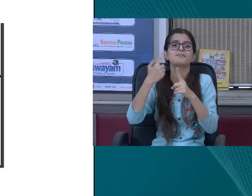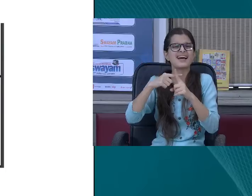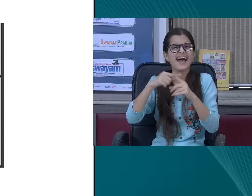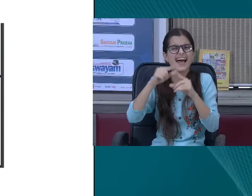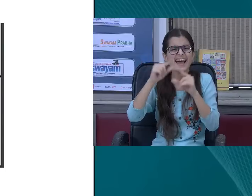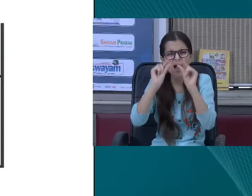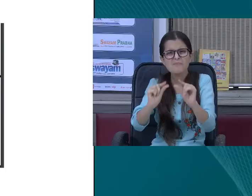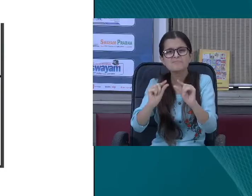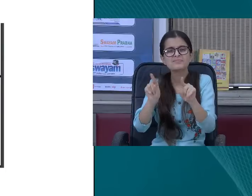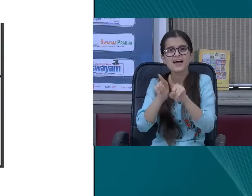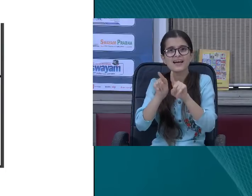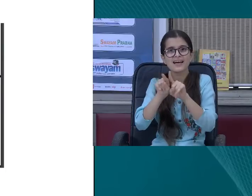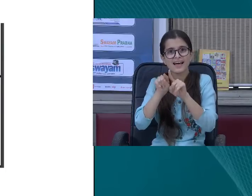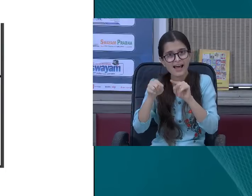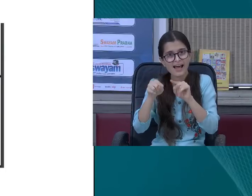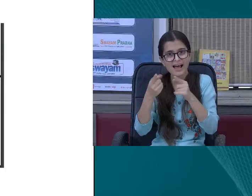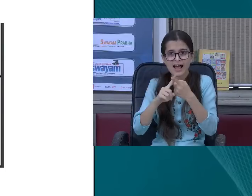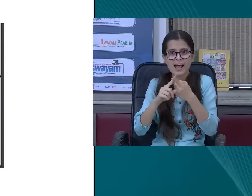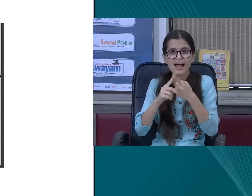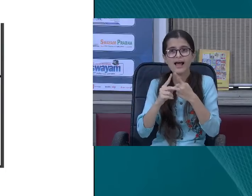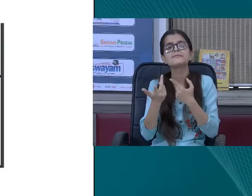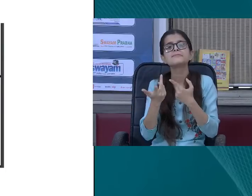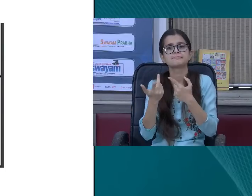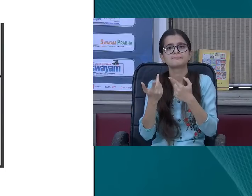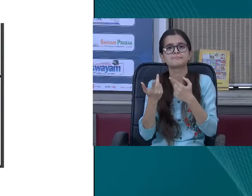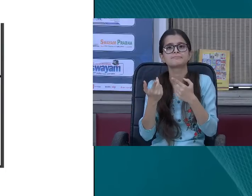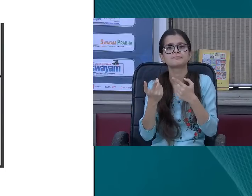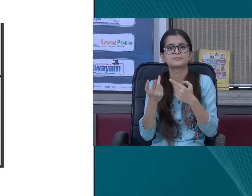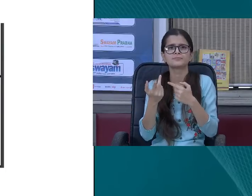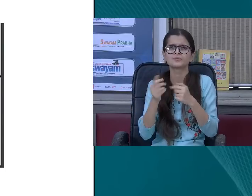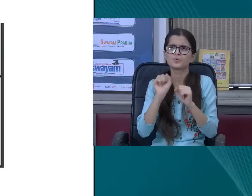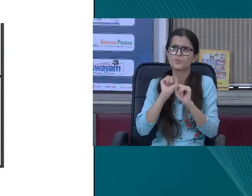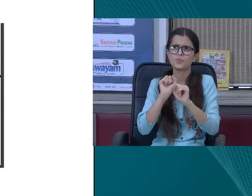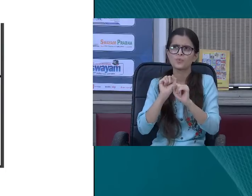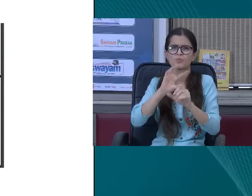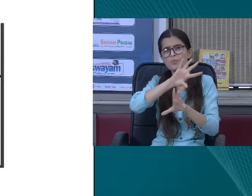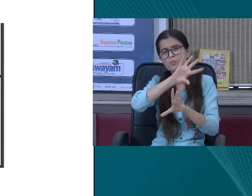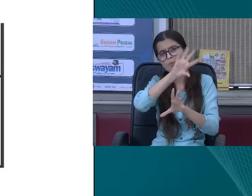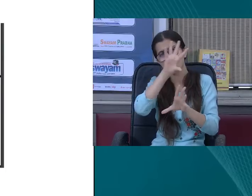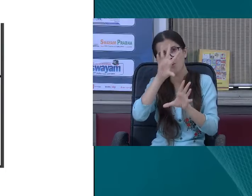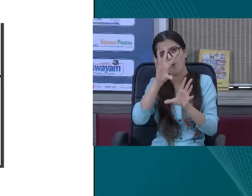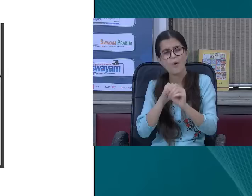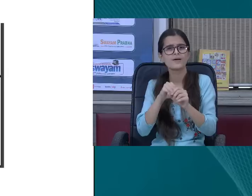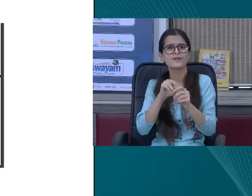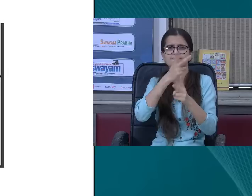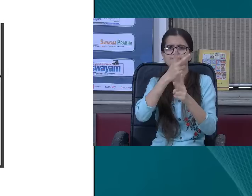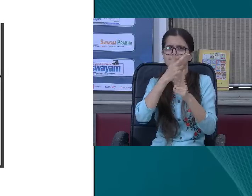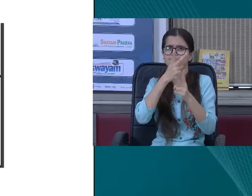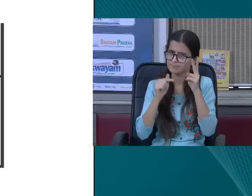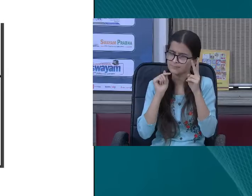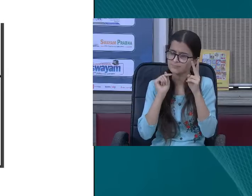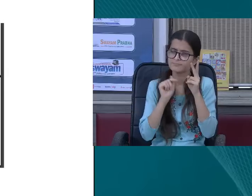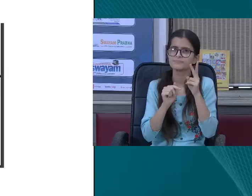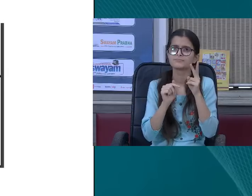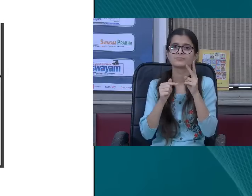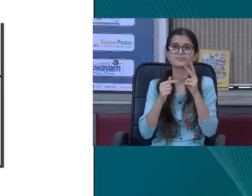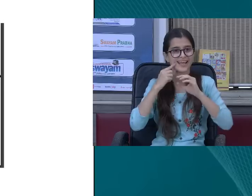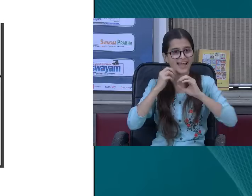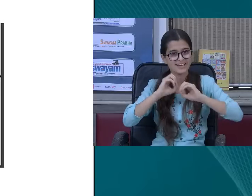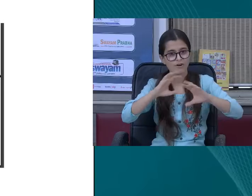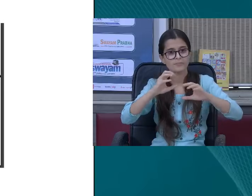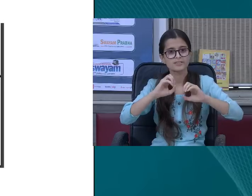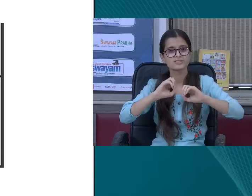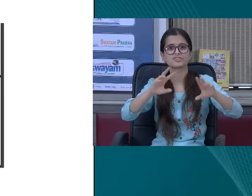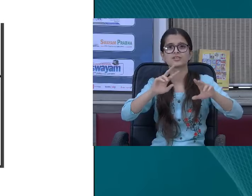have difficulty in discriminating the sounds and the pictures, and all that hinder the transfer of the information from the